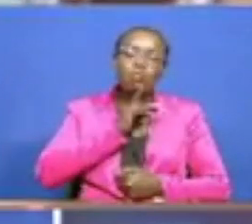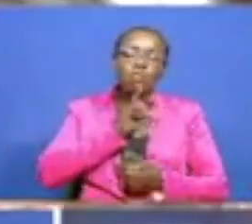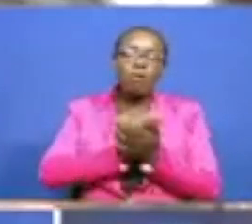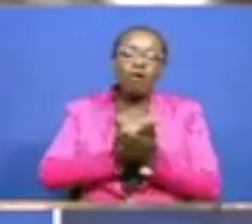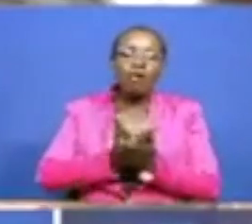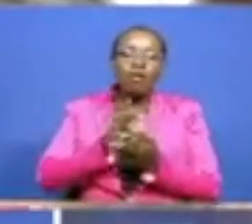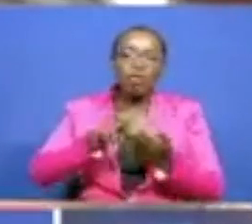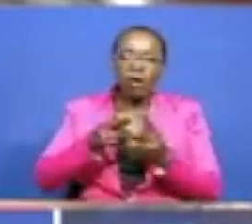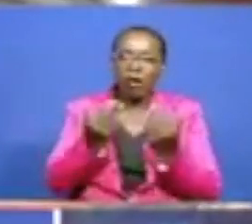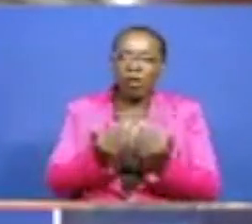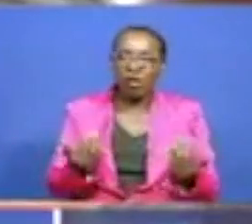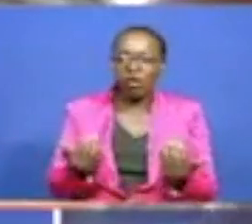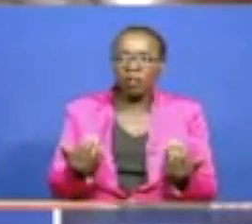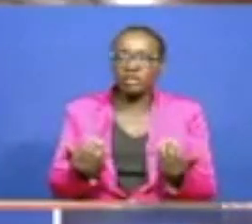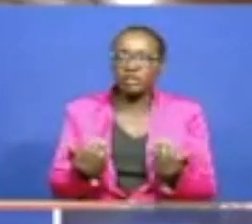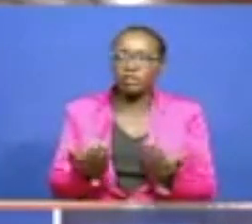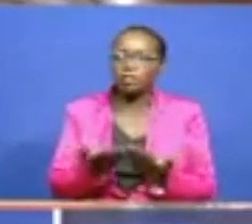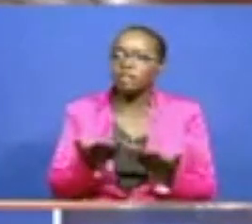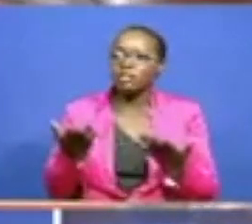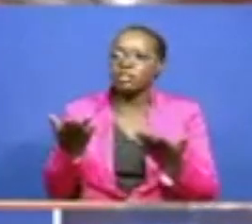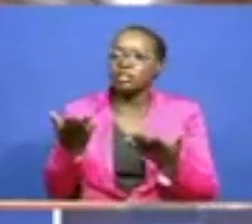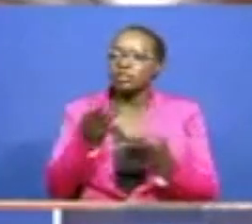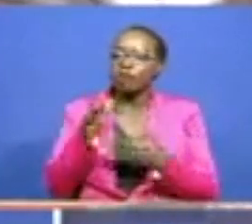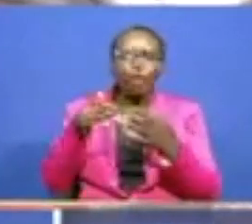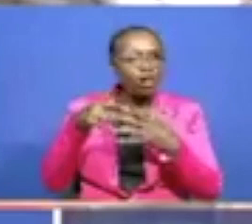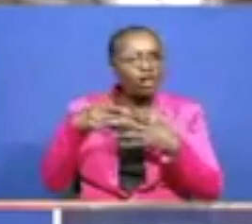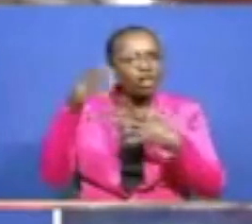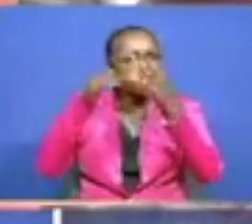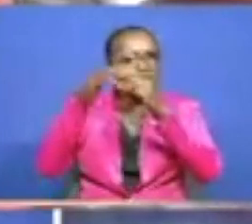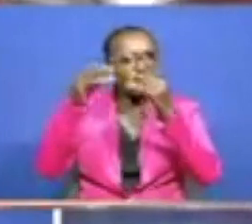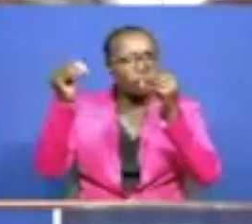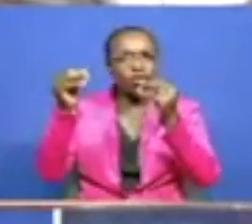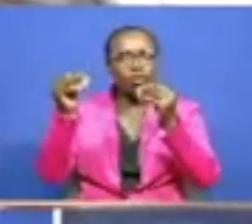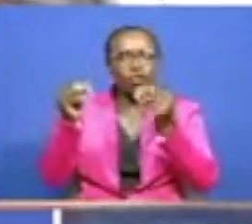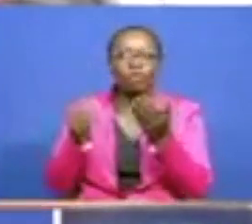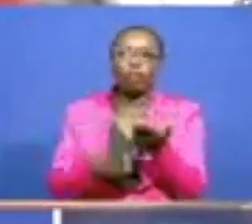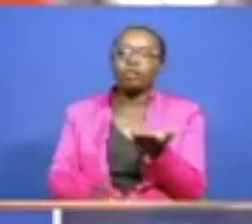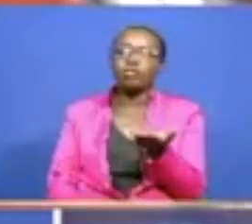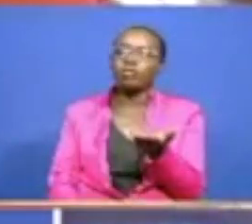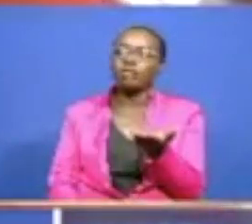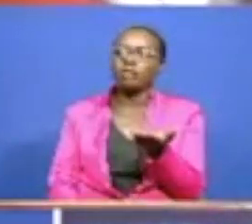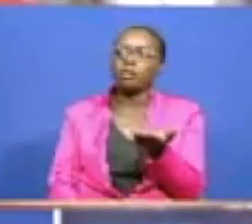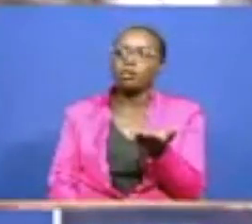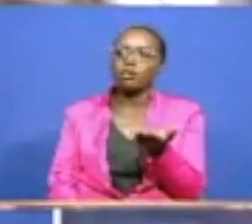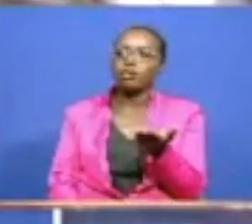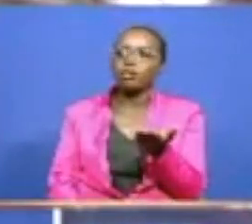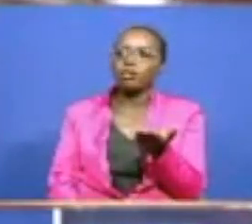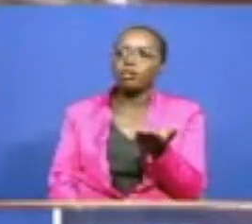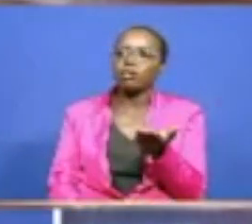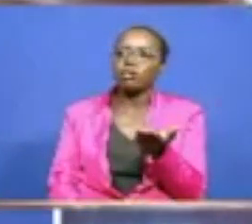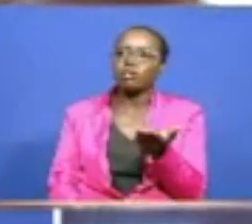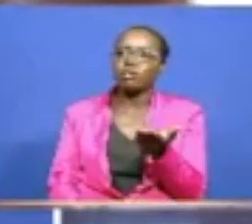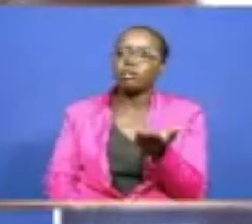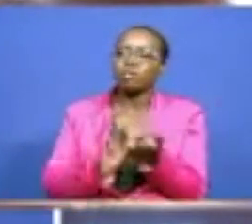children. These guys have gone to heaven, all of them. I was reading there, five more angels around the throne.